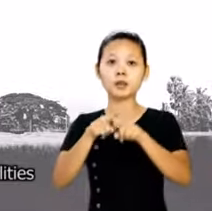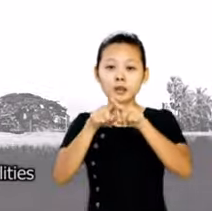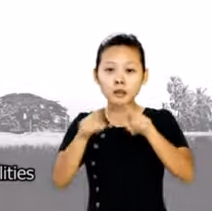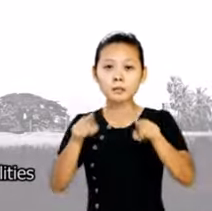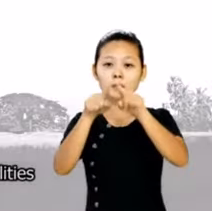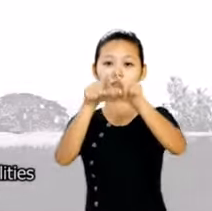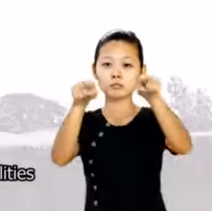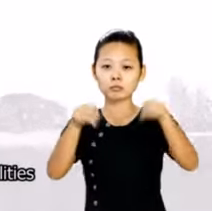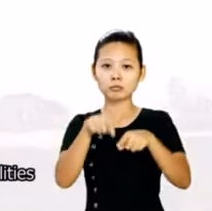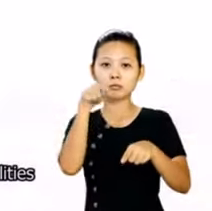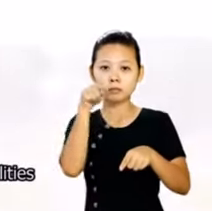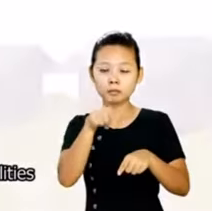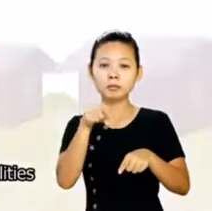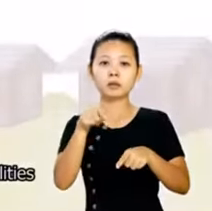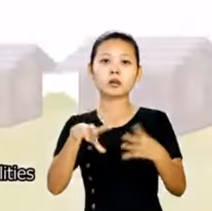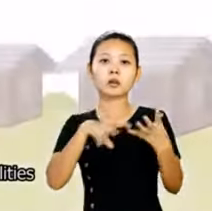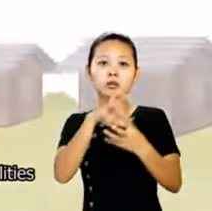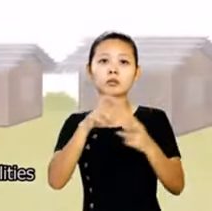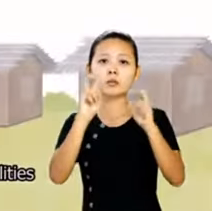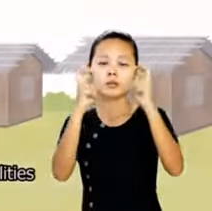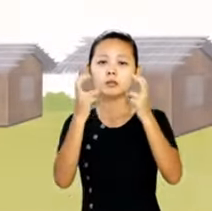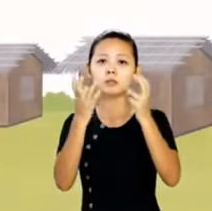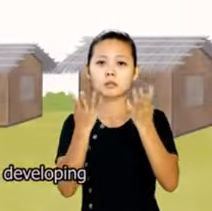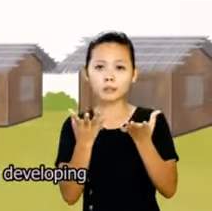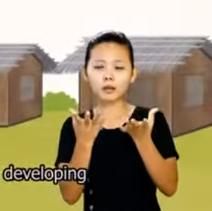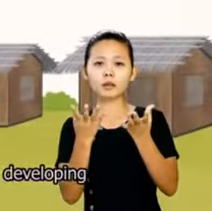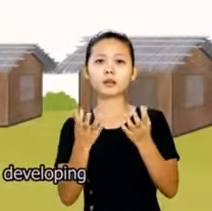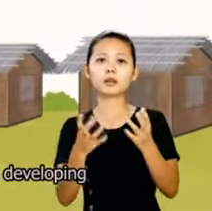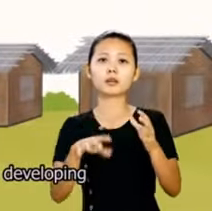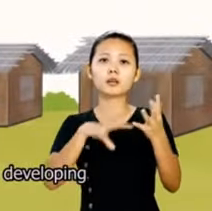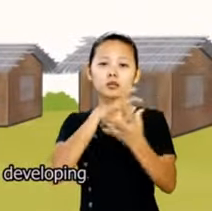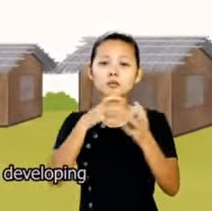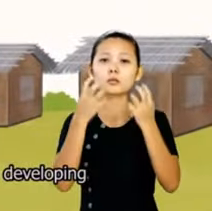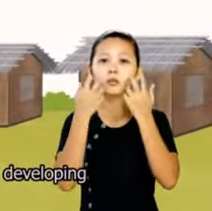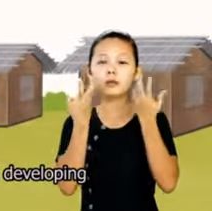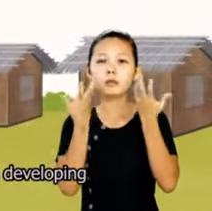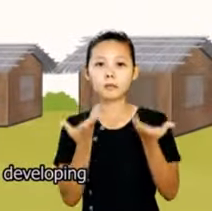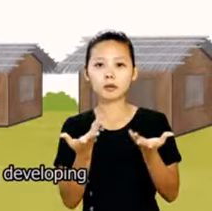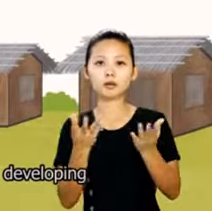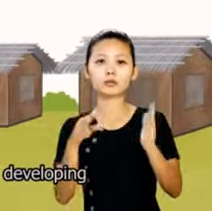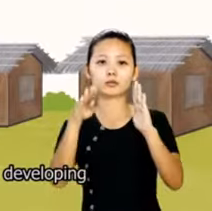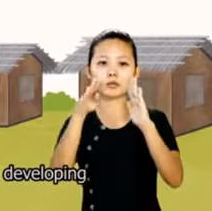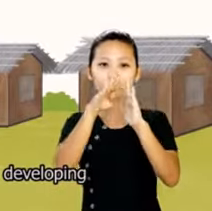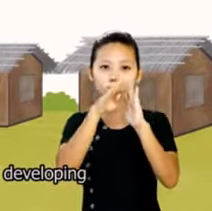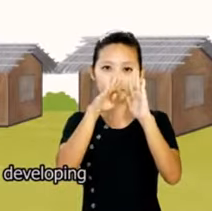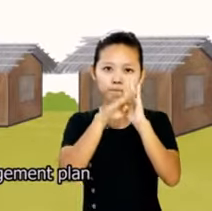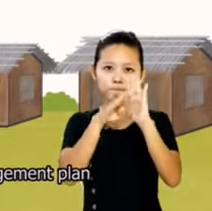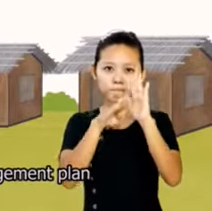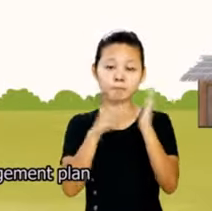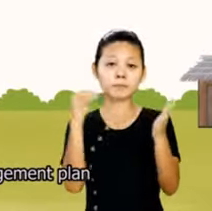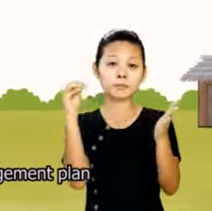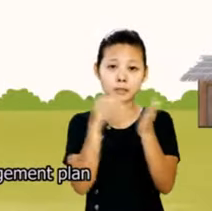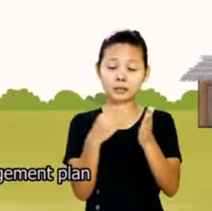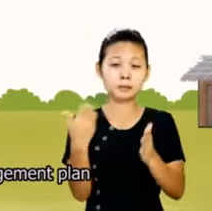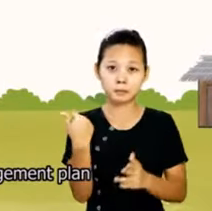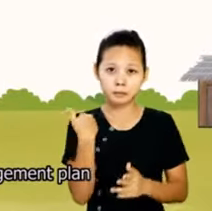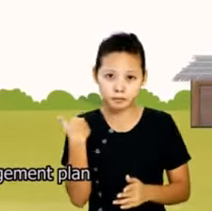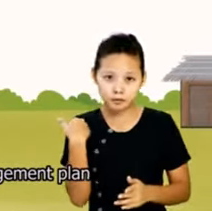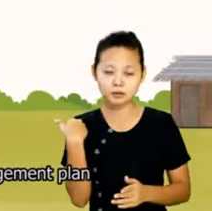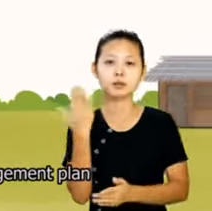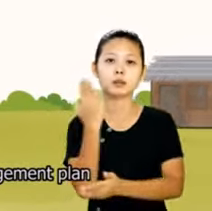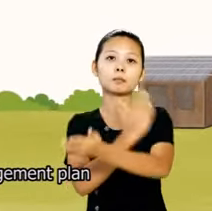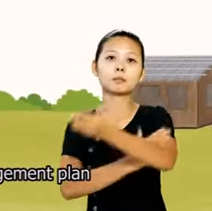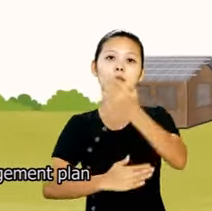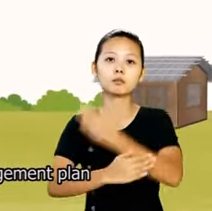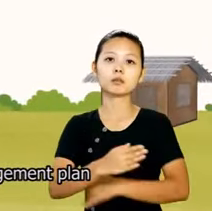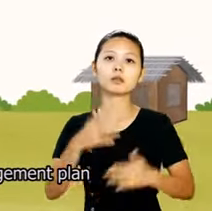For example, people with disabilities might be invited to a village meeting on developing a community-based